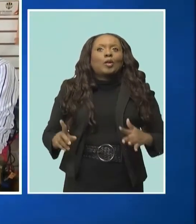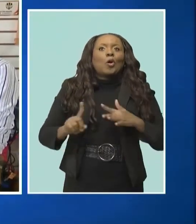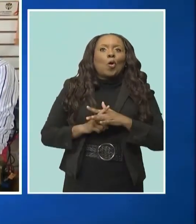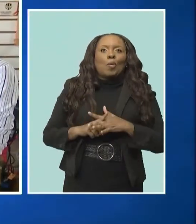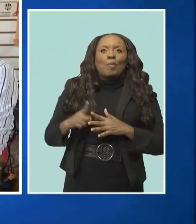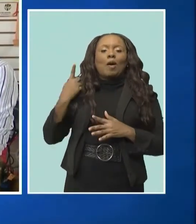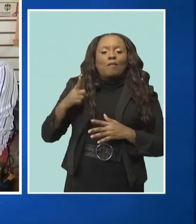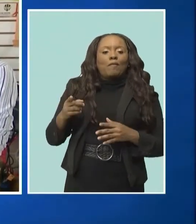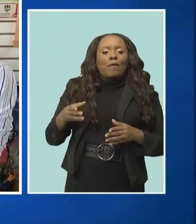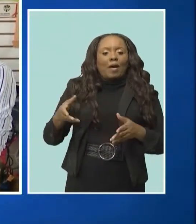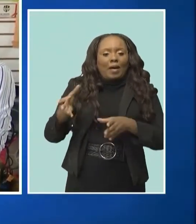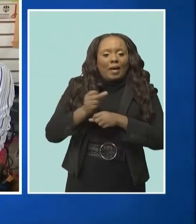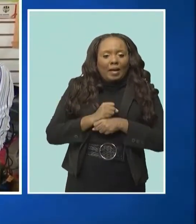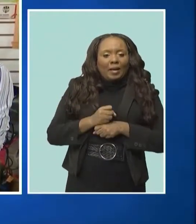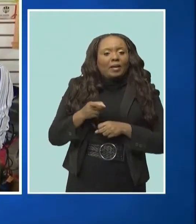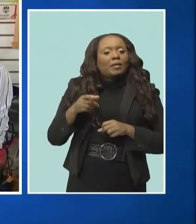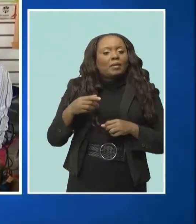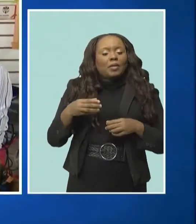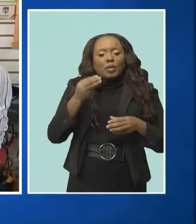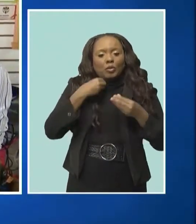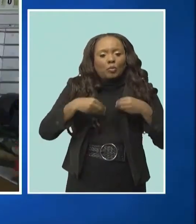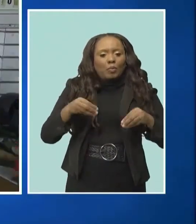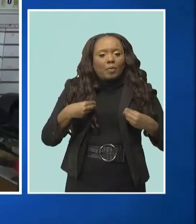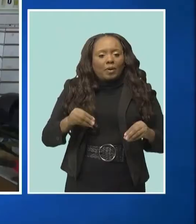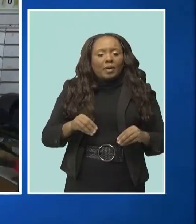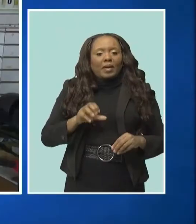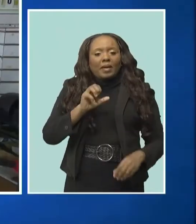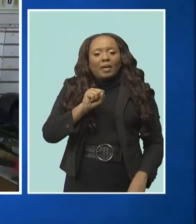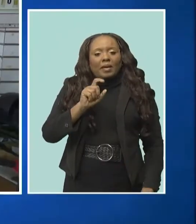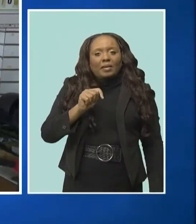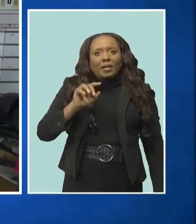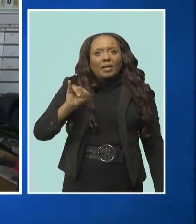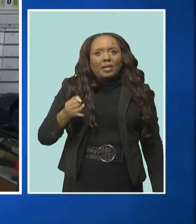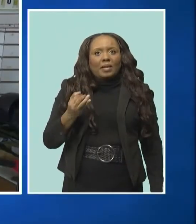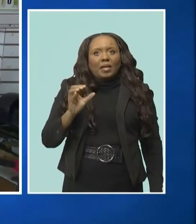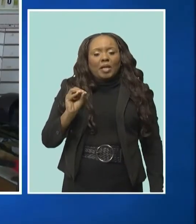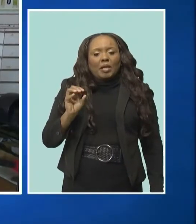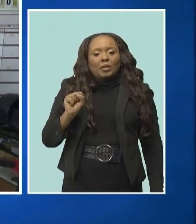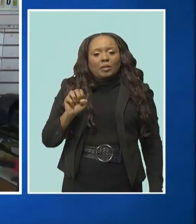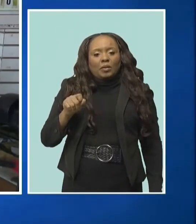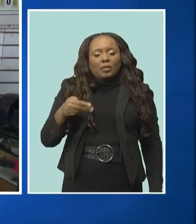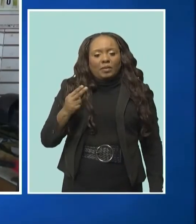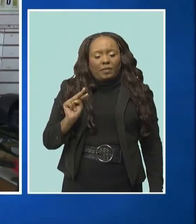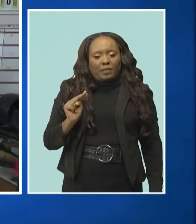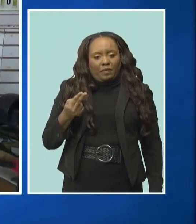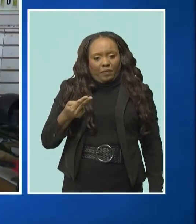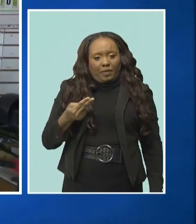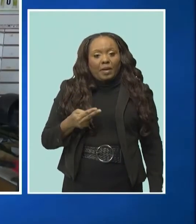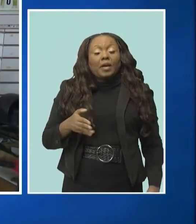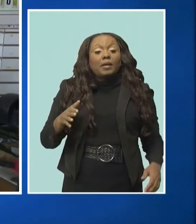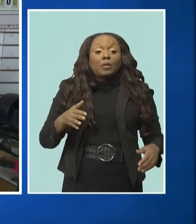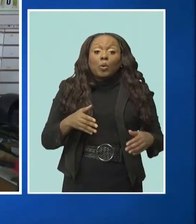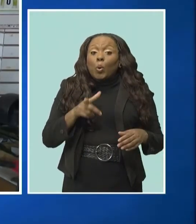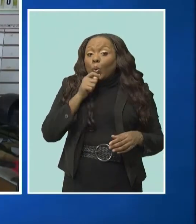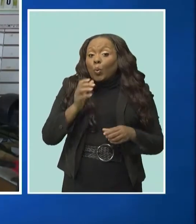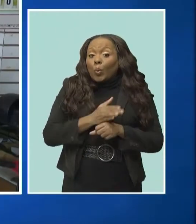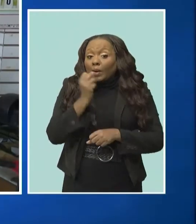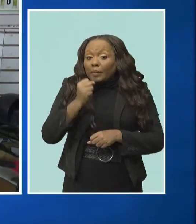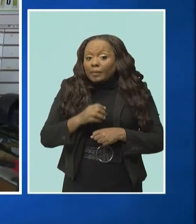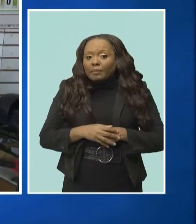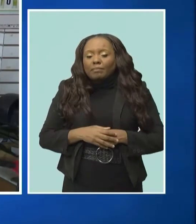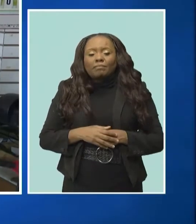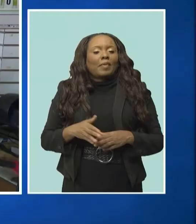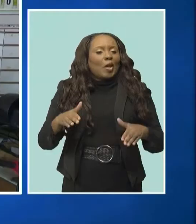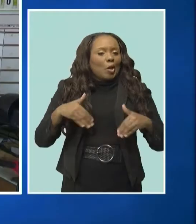$1,480,000 from Mumu's Supermarket at Lamming St. Joseph. Mr. Holder described the winner as a young man with great family